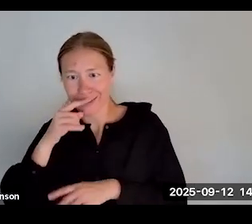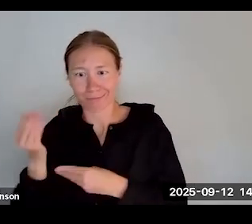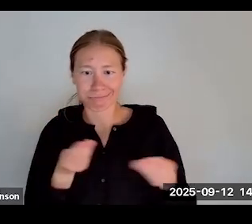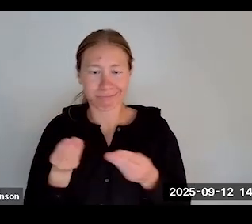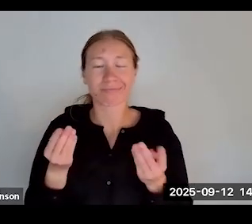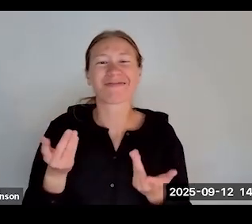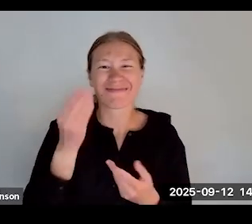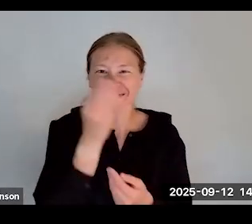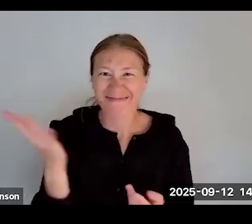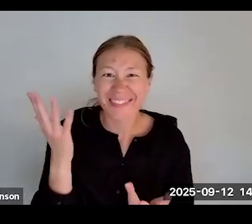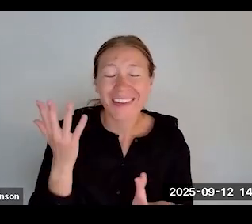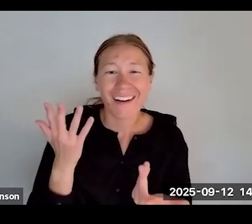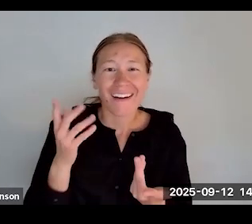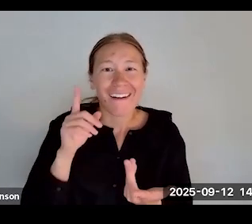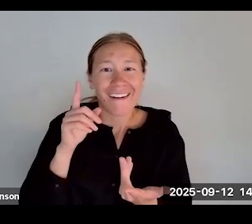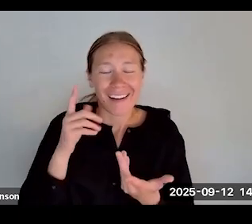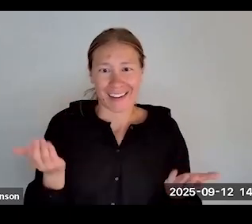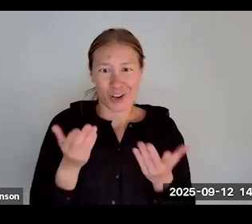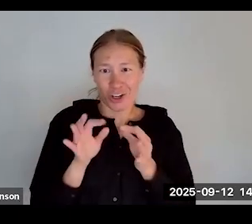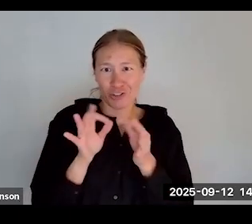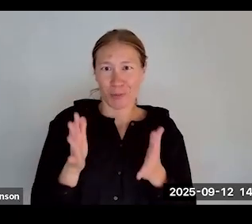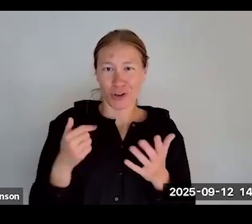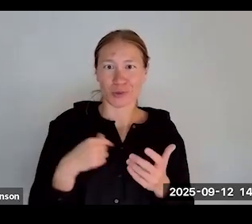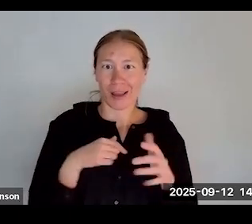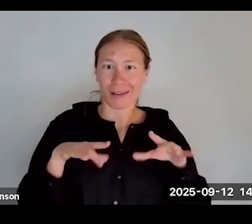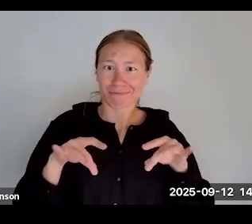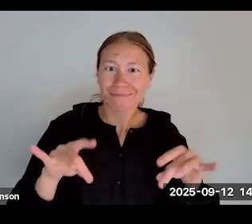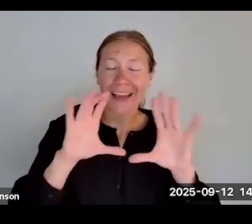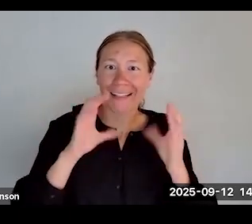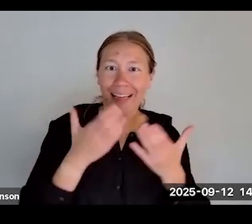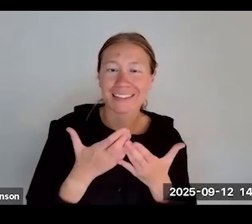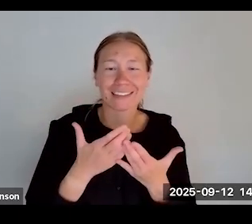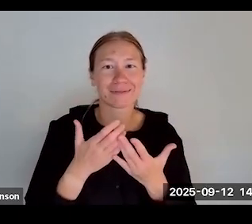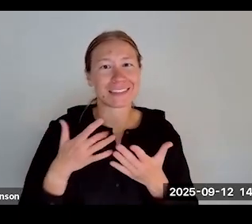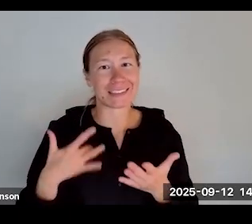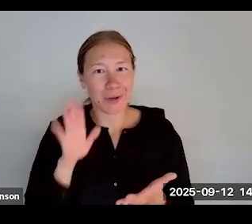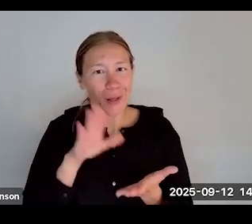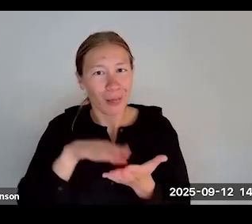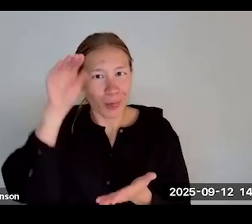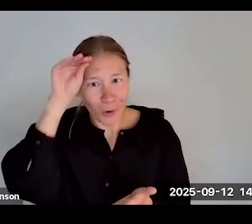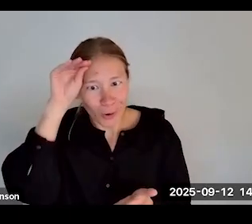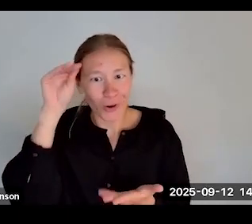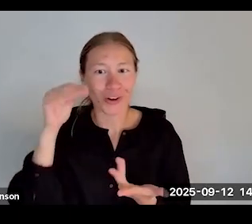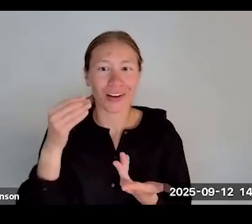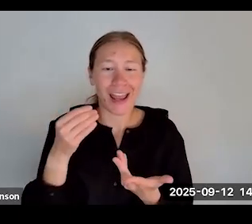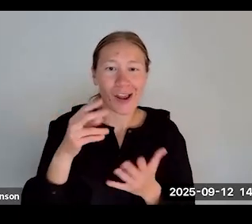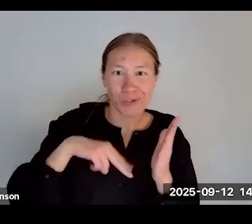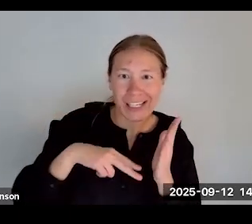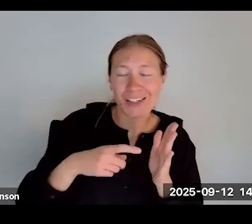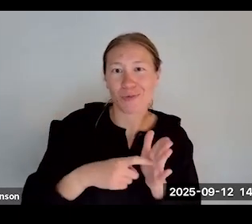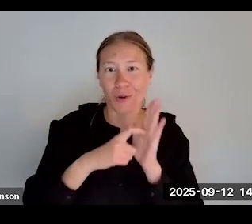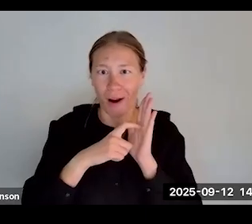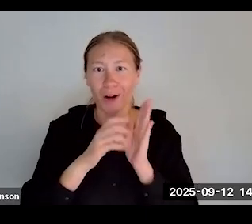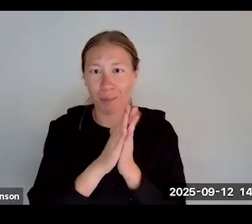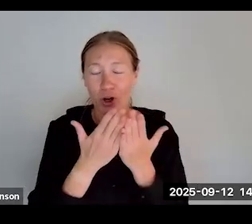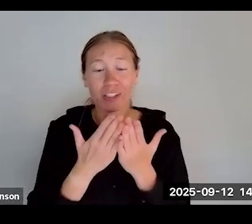read a lot of books in our interpreter training programs. And Katrina, our interpreter today, said Hands of My Father was one